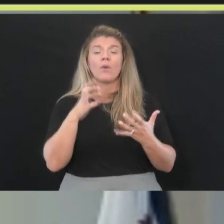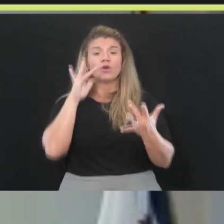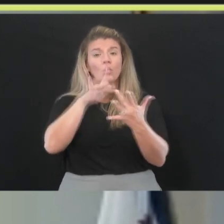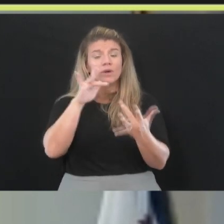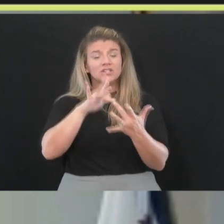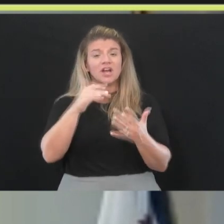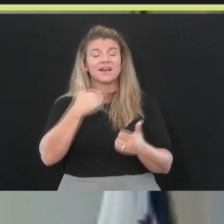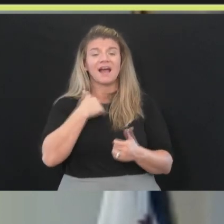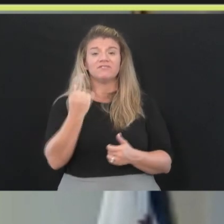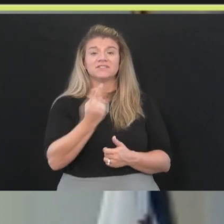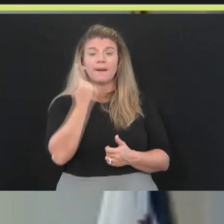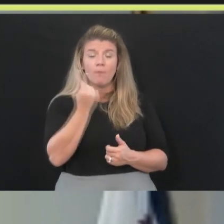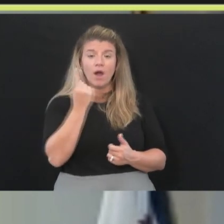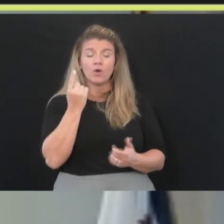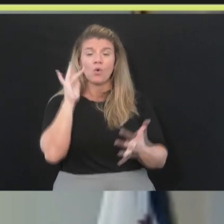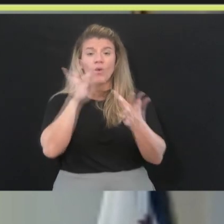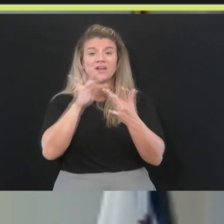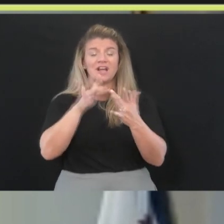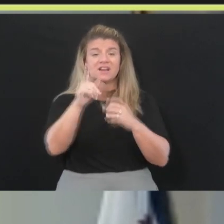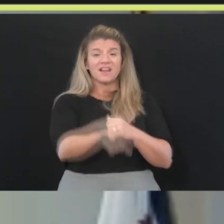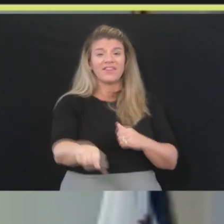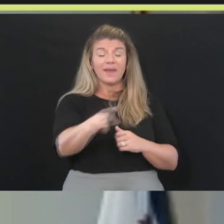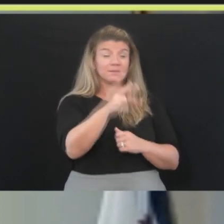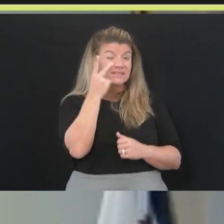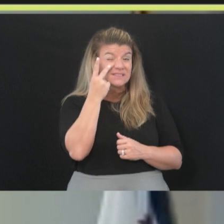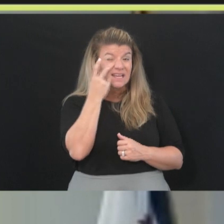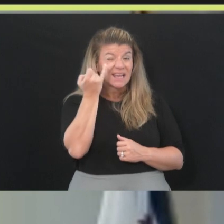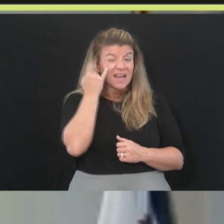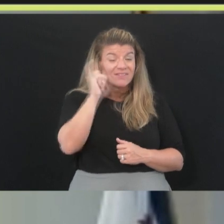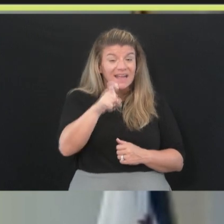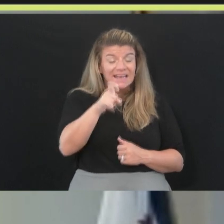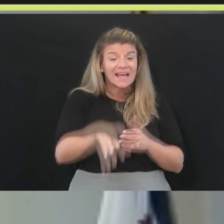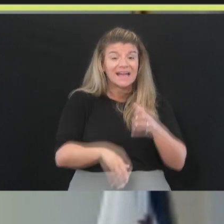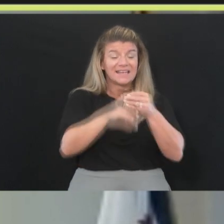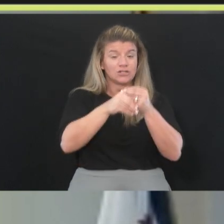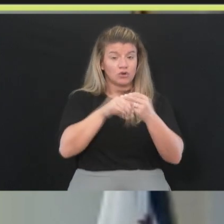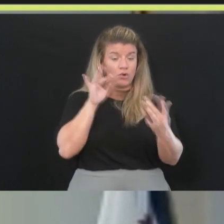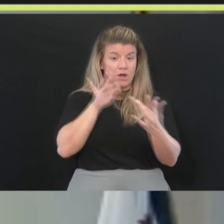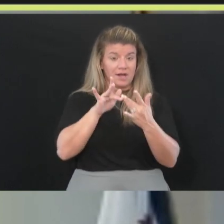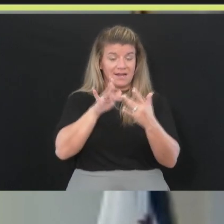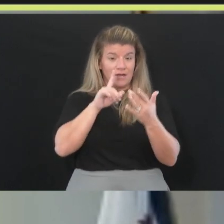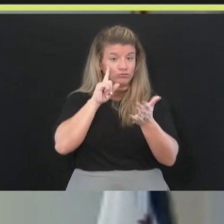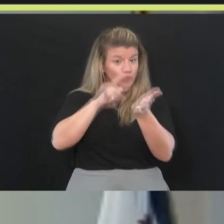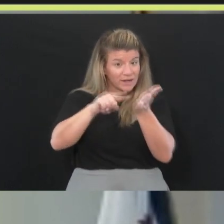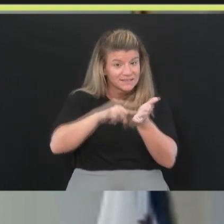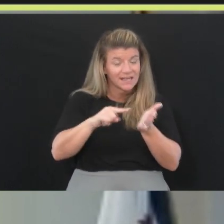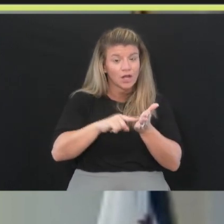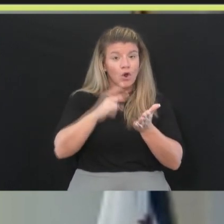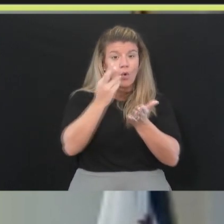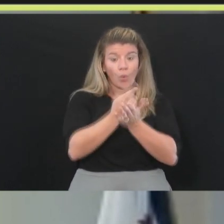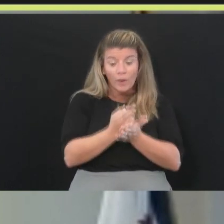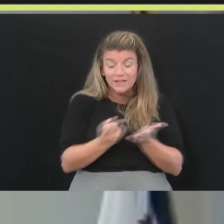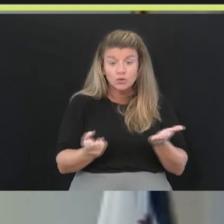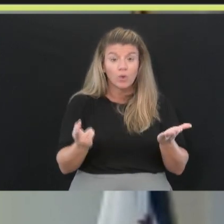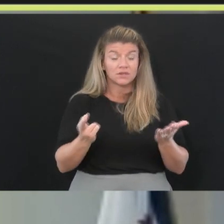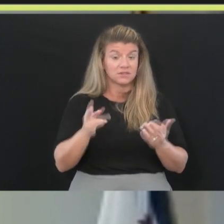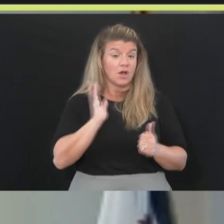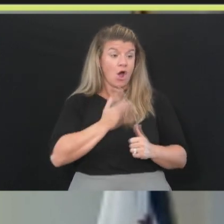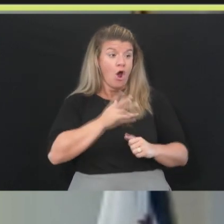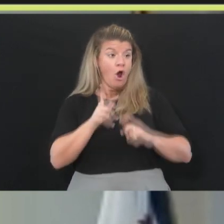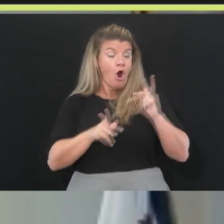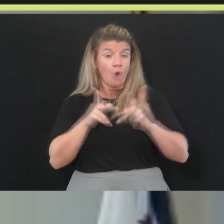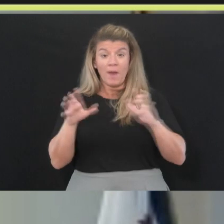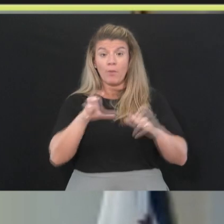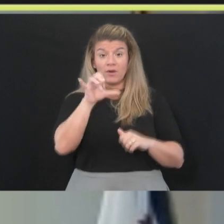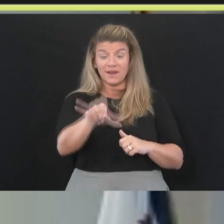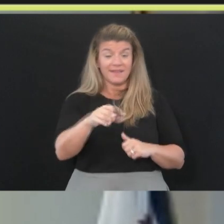someone reach out to them to see if they needed additional contact tracing resources. Our folks did that, and we